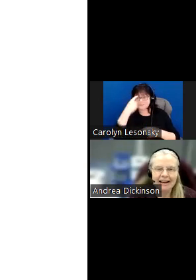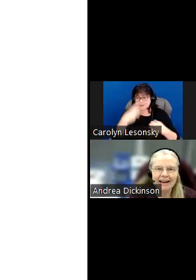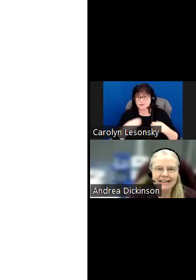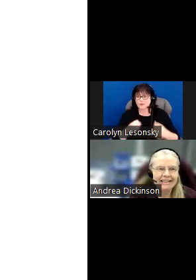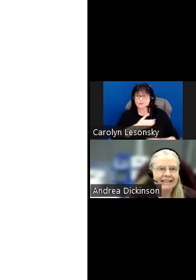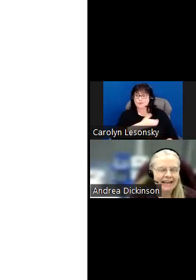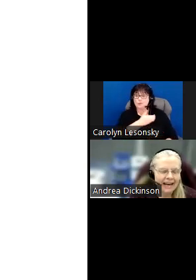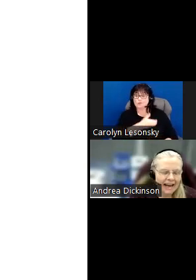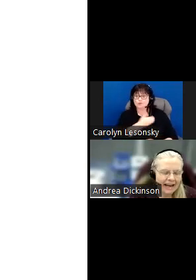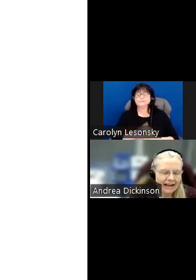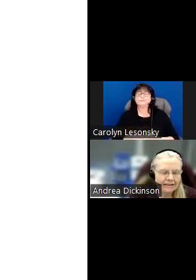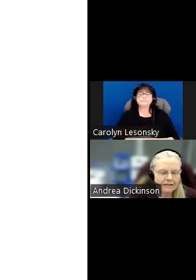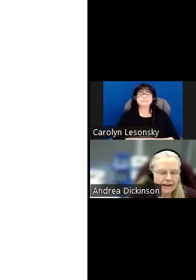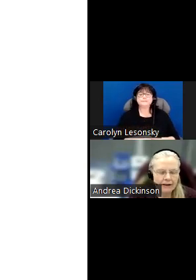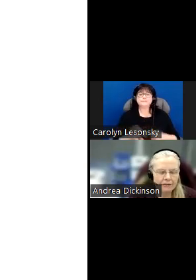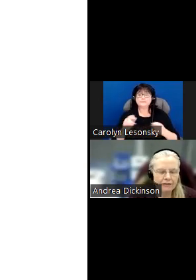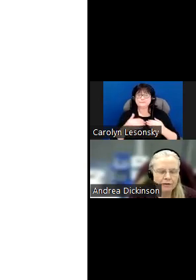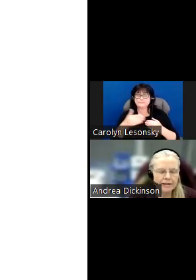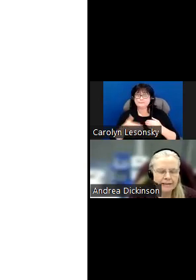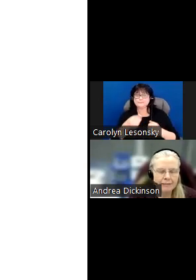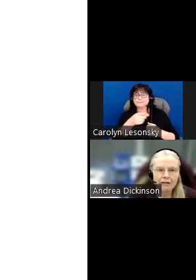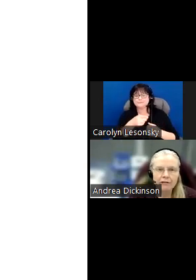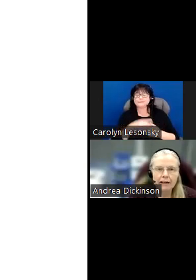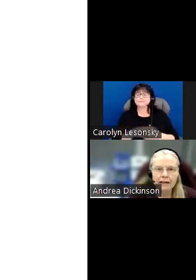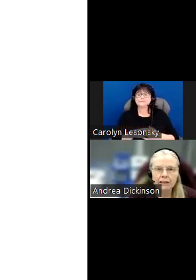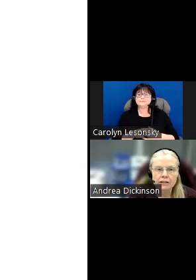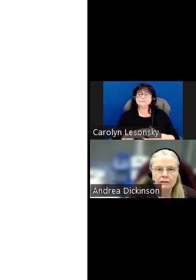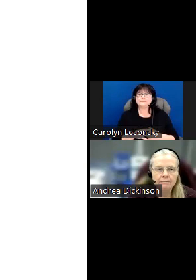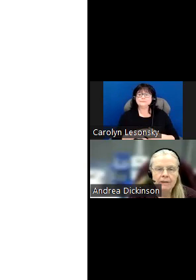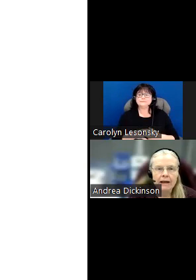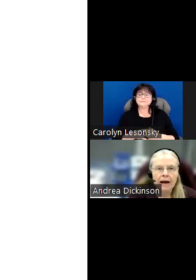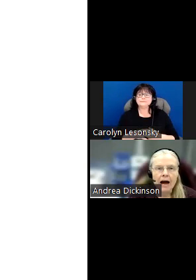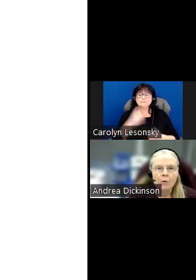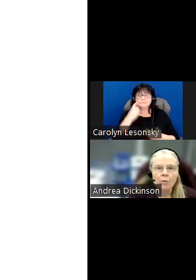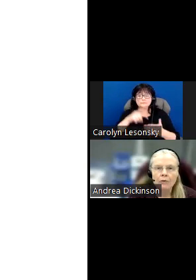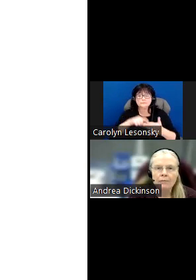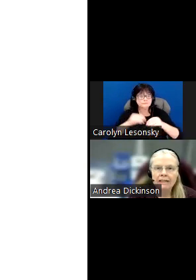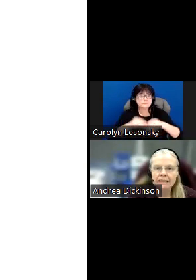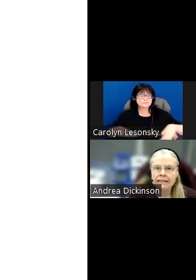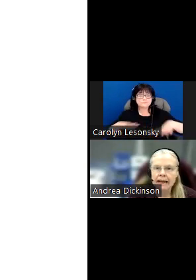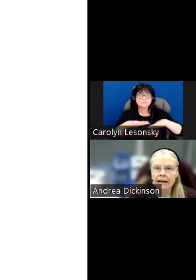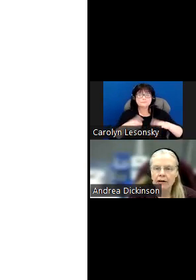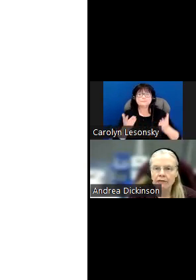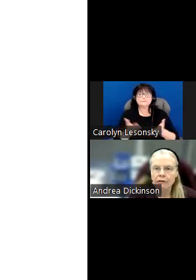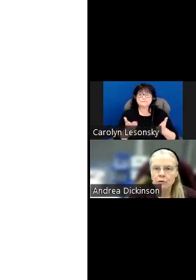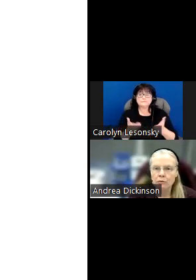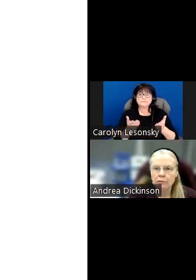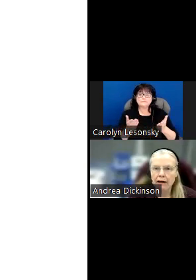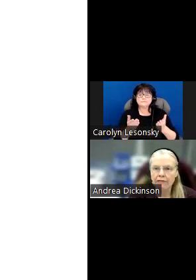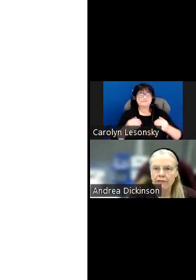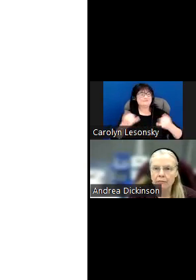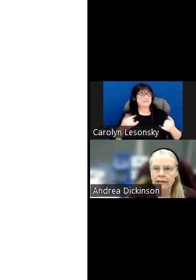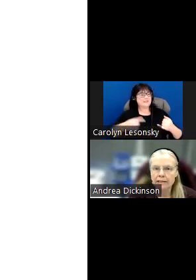Next slide. And for the statement of recognition, while we meet today on a